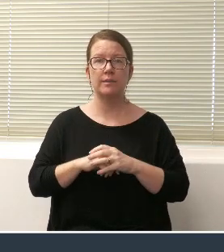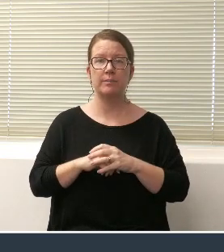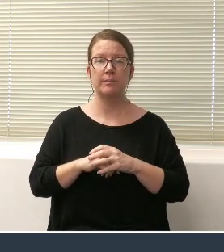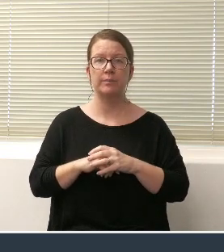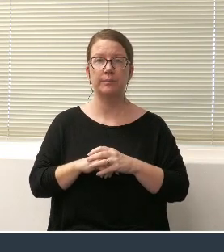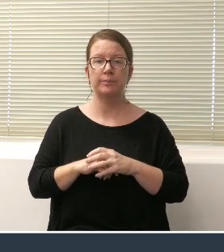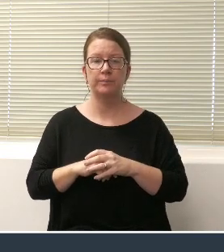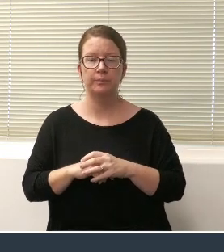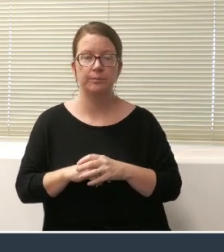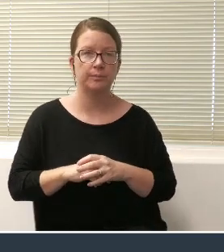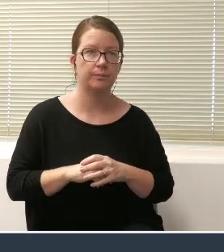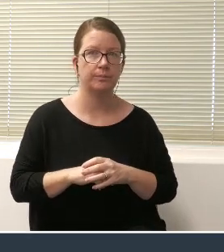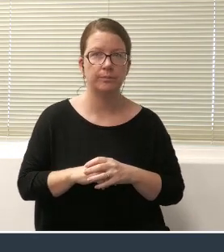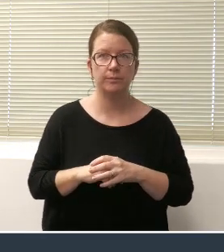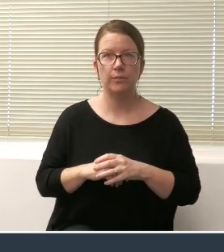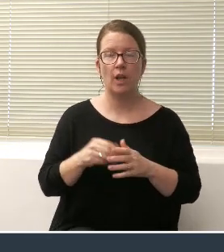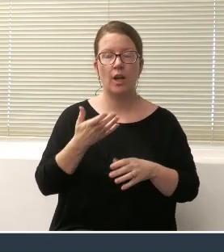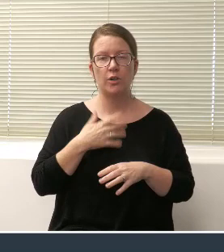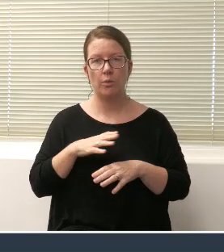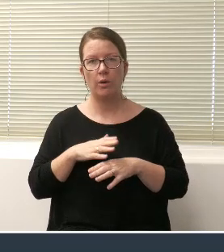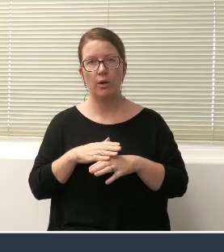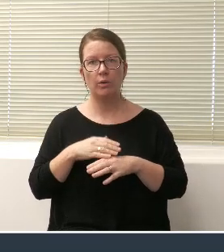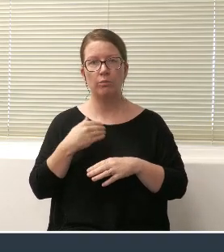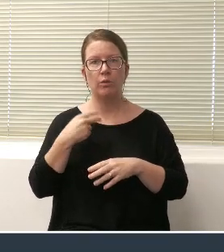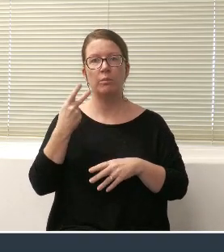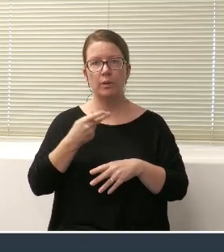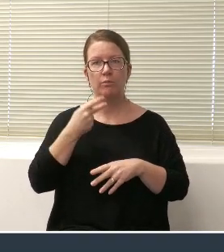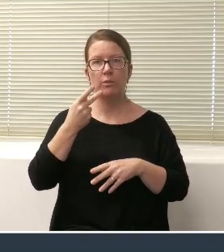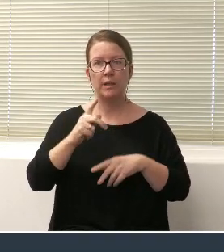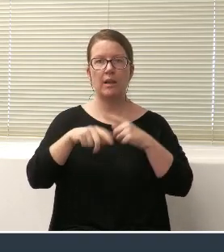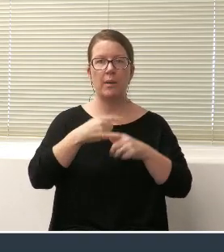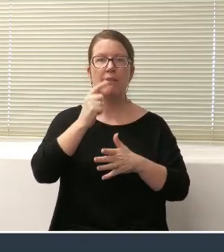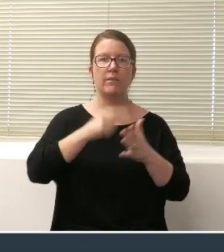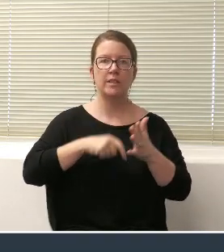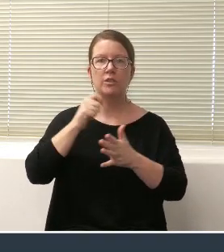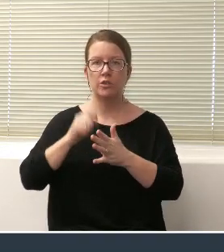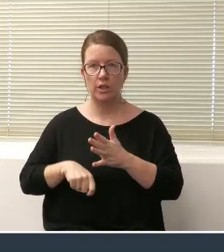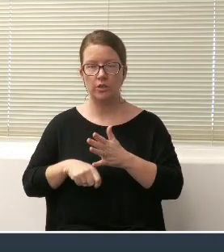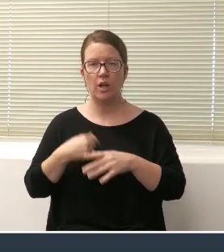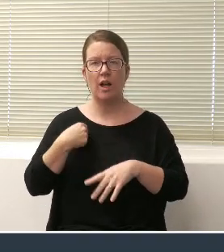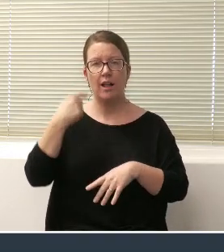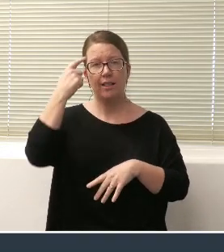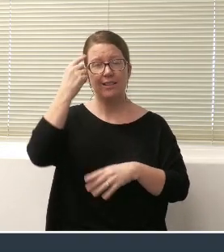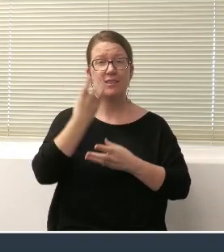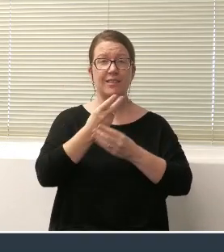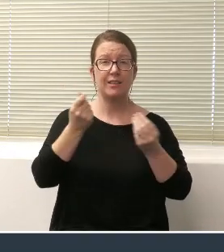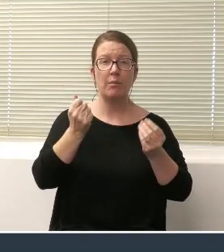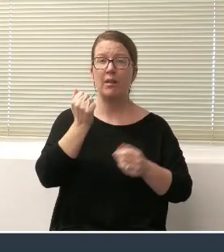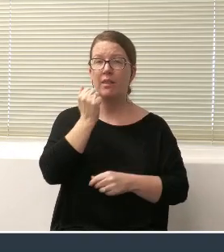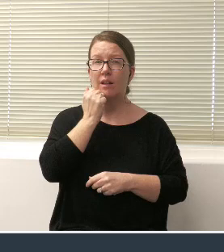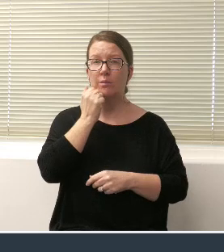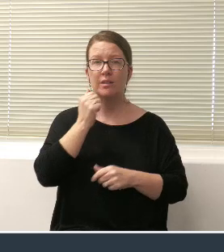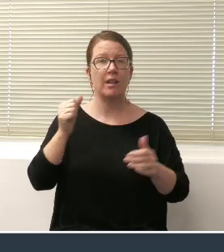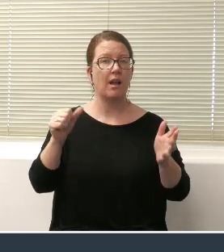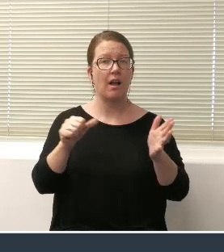think, not to labour too much on my point previously around fees and charges, I think some of the numbers that we put out are very difficult for